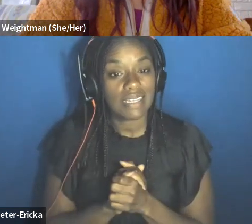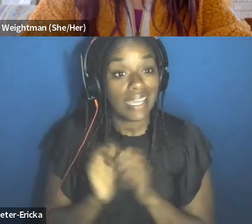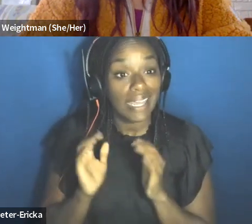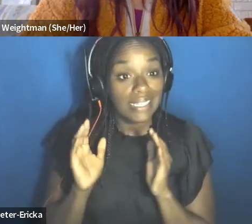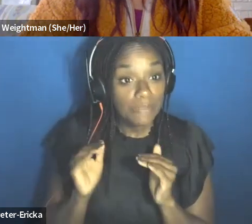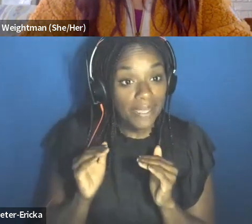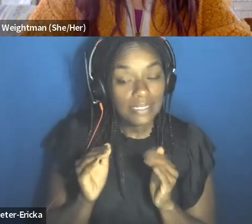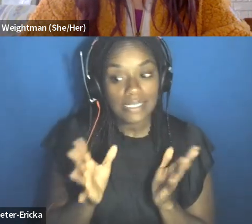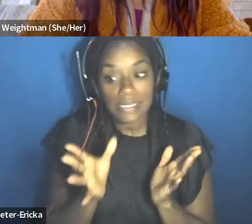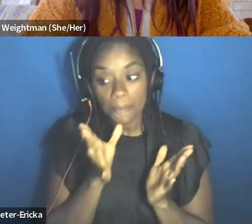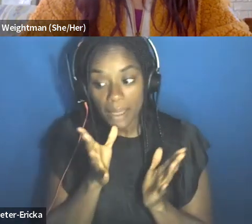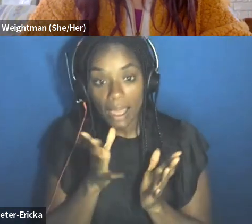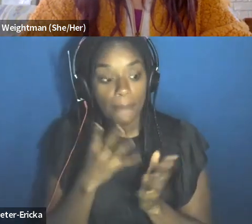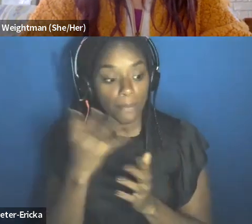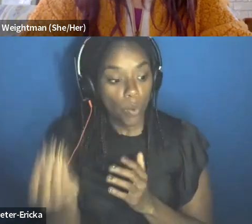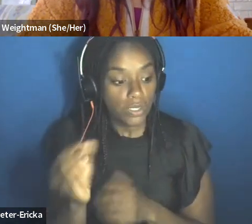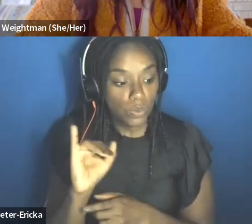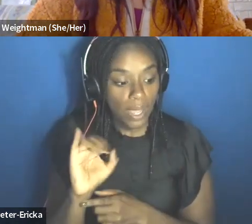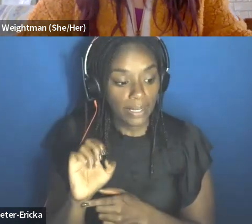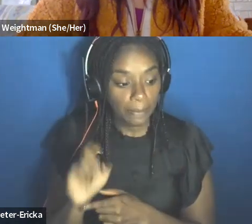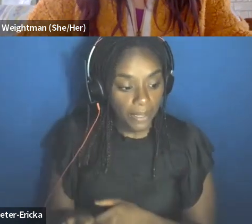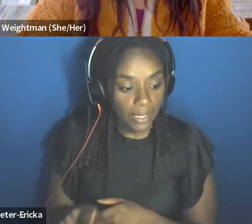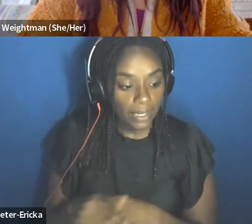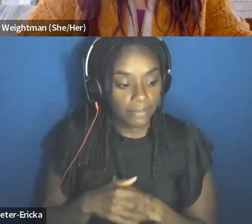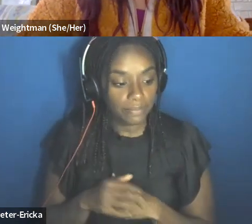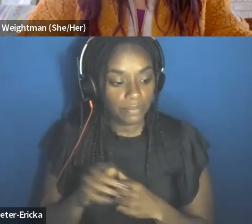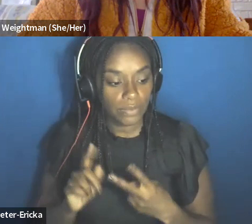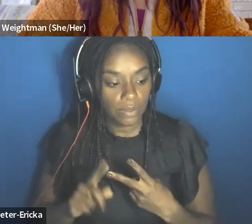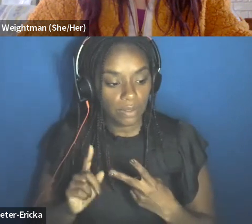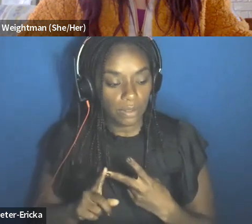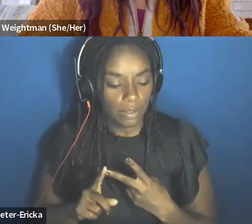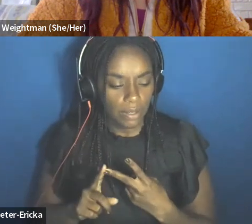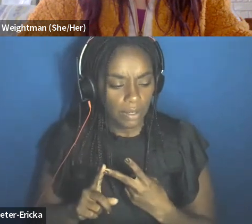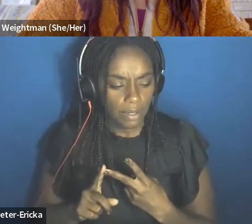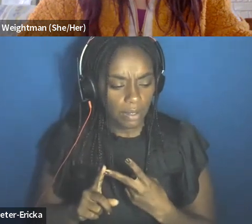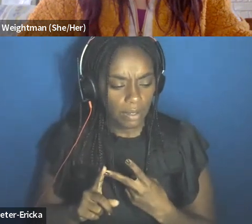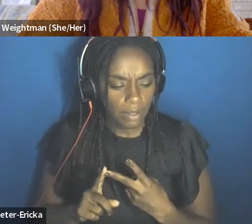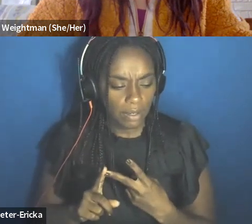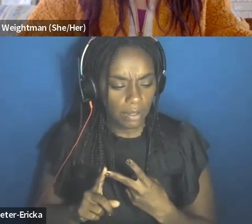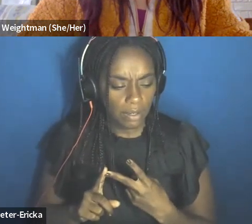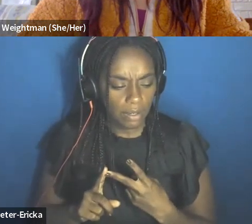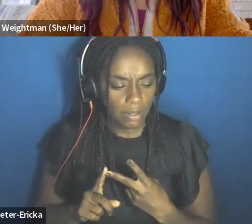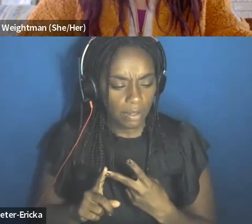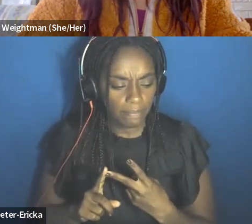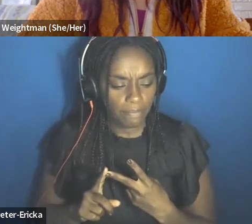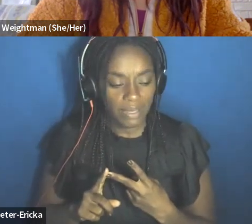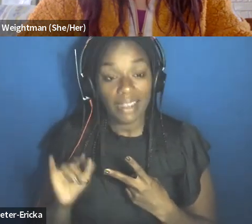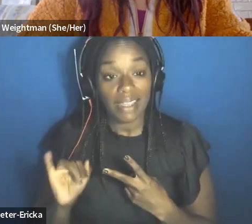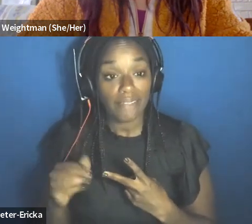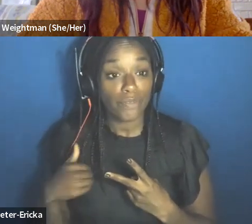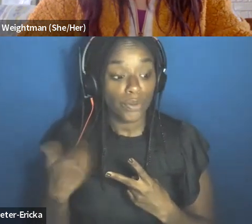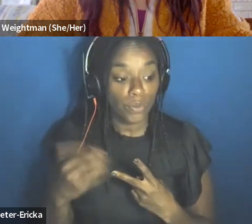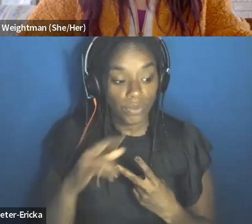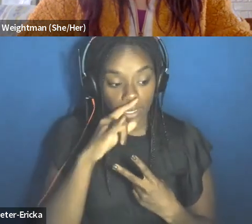mother going to an IEP, or if your youth or child wants to live on